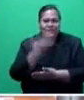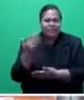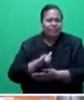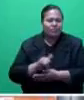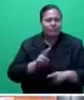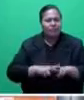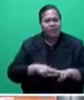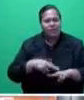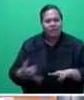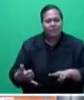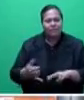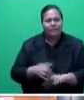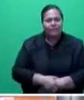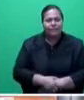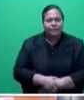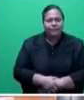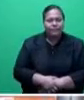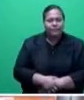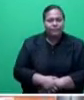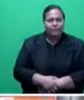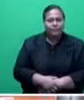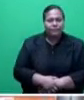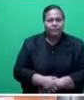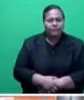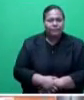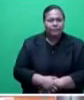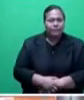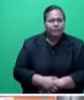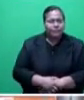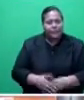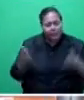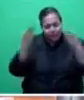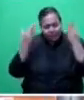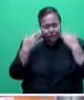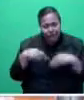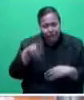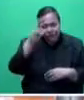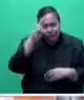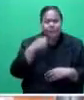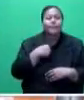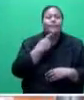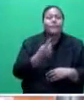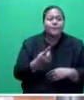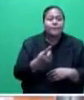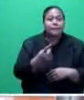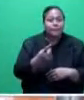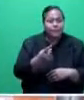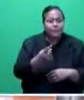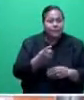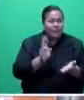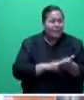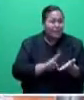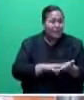approves such prior leave to the reduced entitlement. Mr. Speaker, Sir, as I said, maternity leave, annual leave,